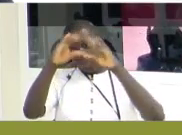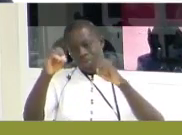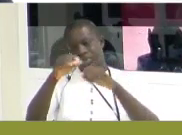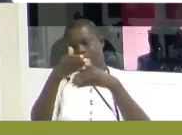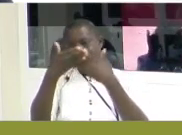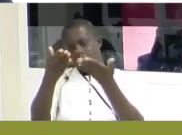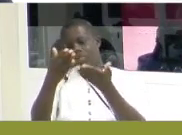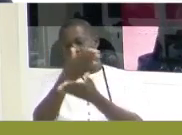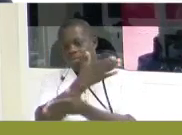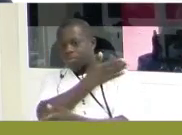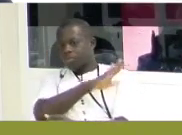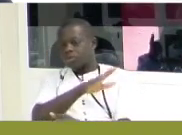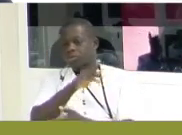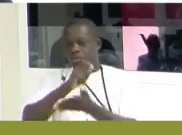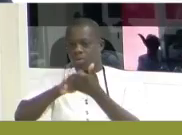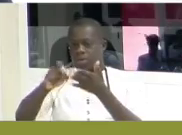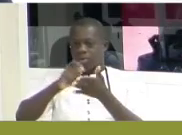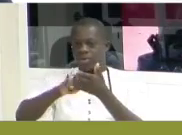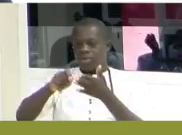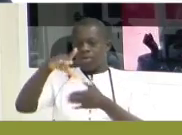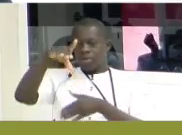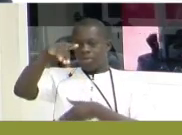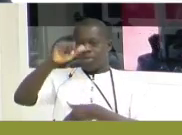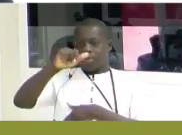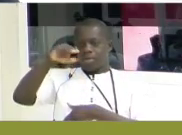Rimbai, which I did.